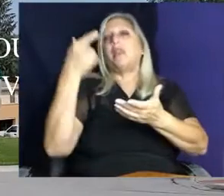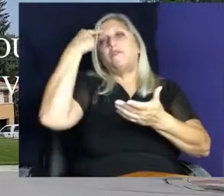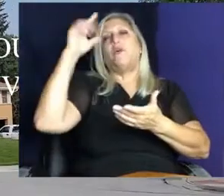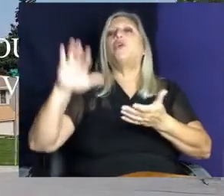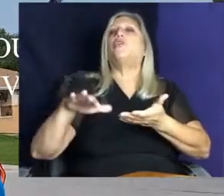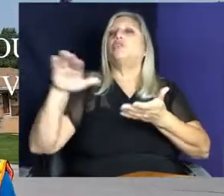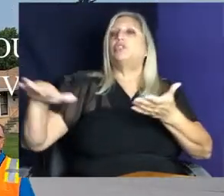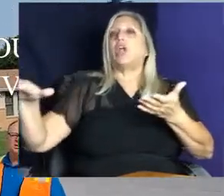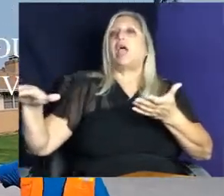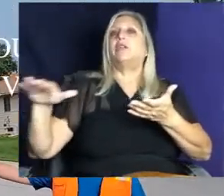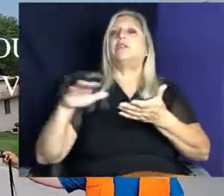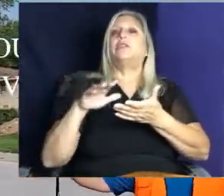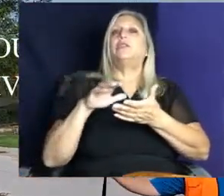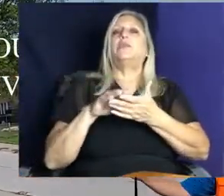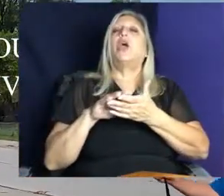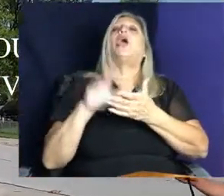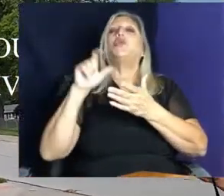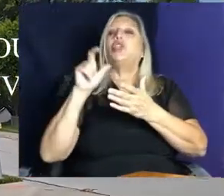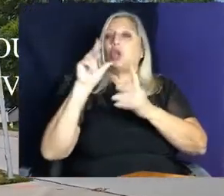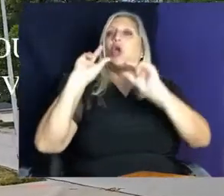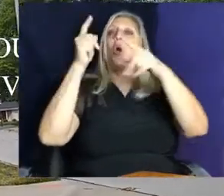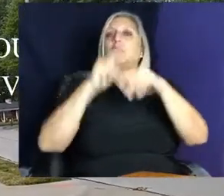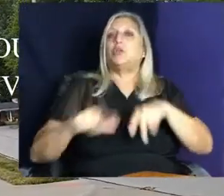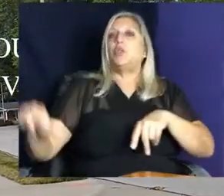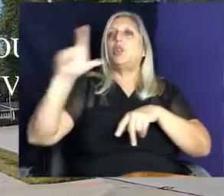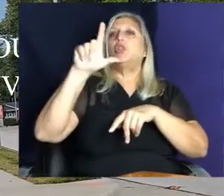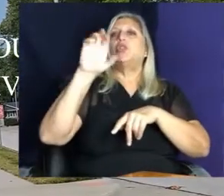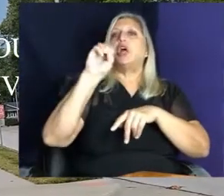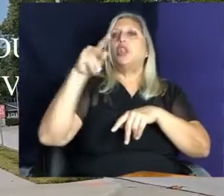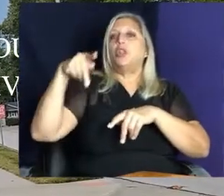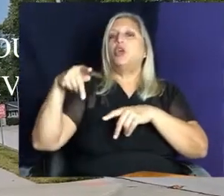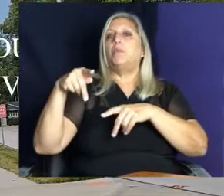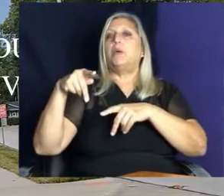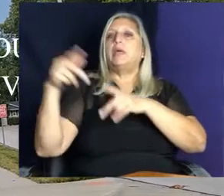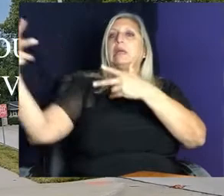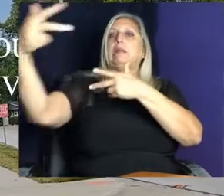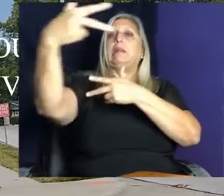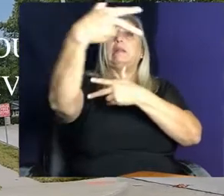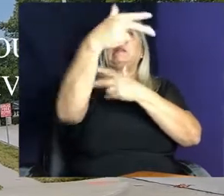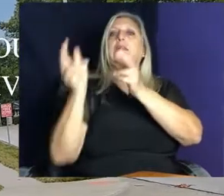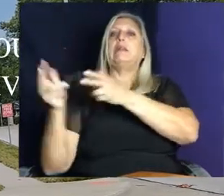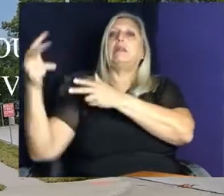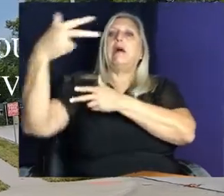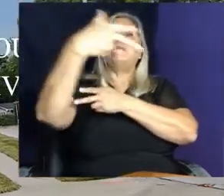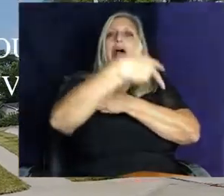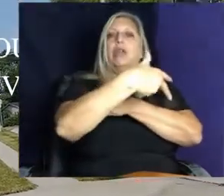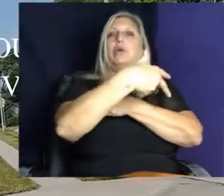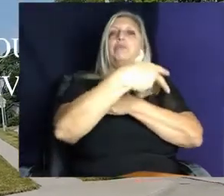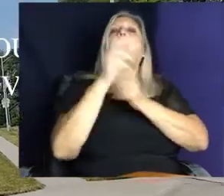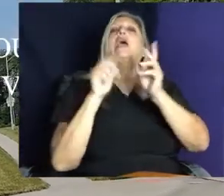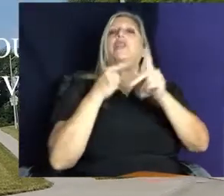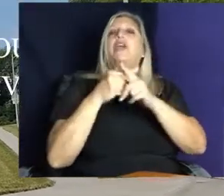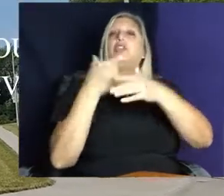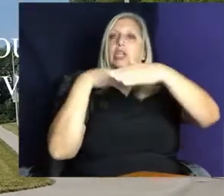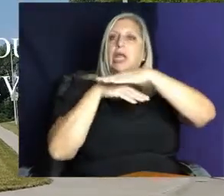will need to come into the loop, wait in line, and then your child will find your vehicle, and then you may exit the loop and either